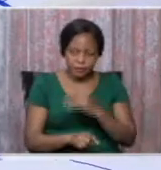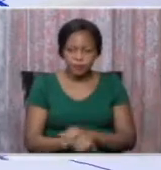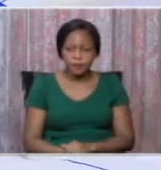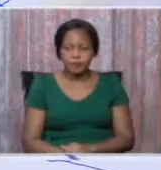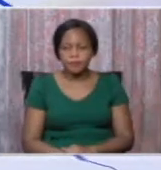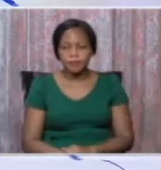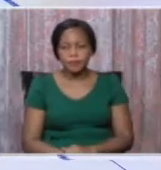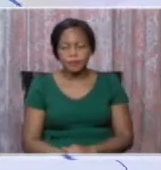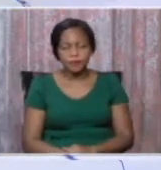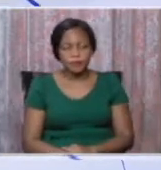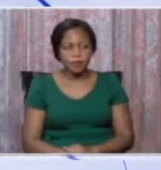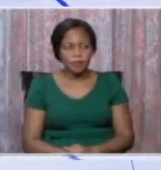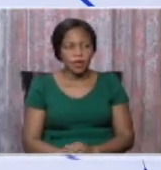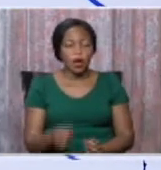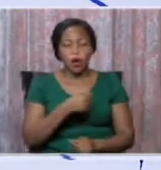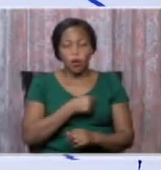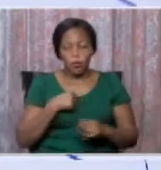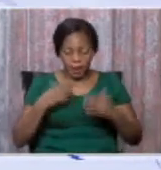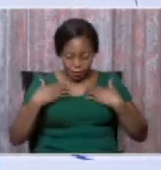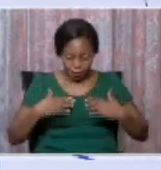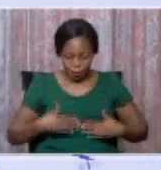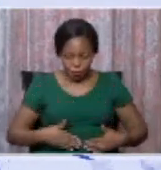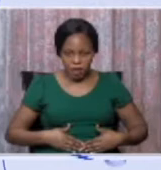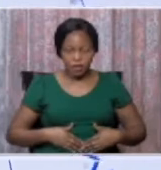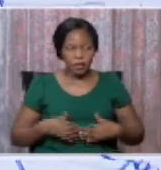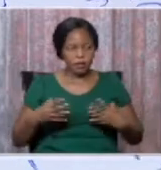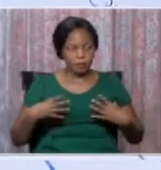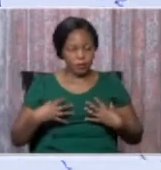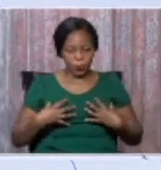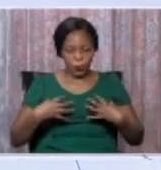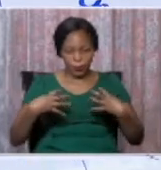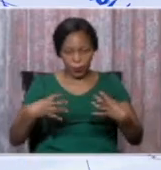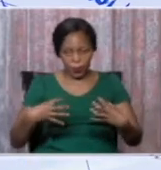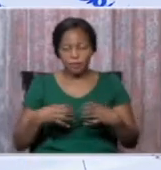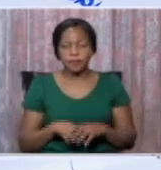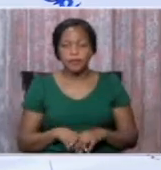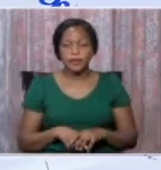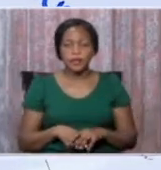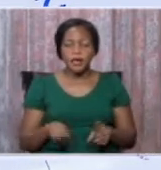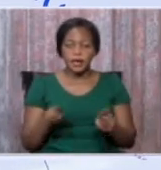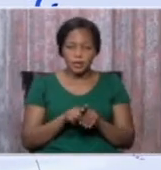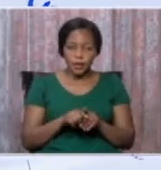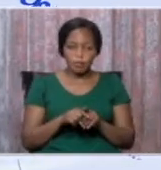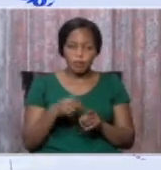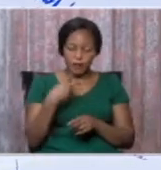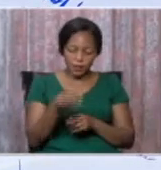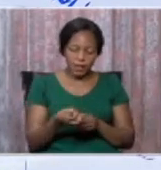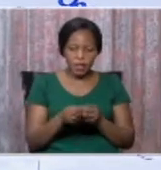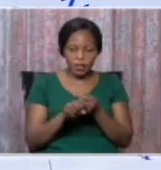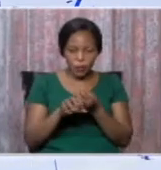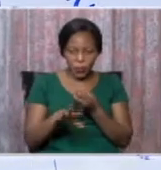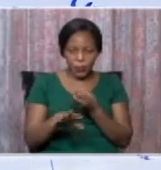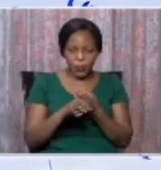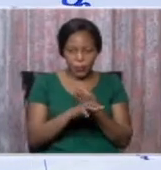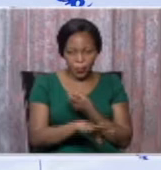which some people call acne. Then we have the enlargement or the rounding of hips. We also